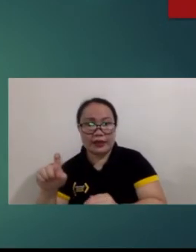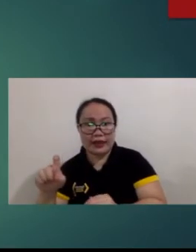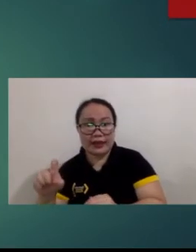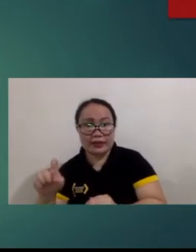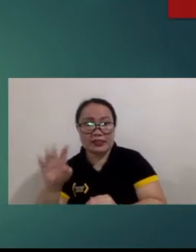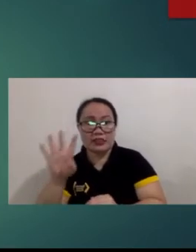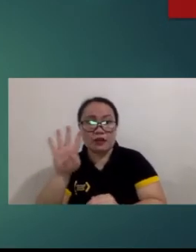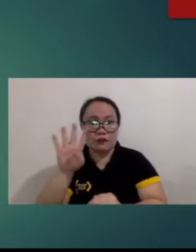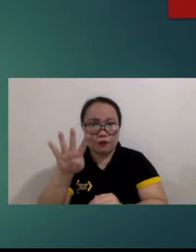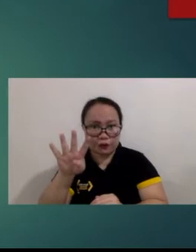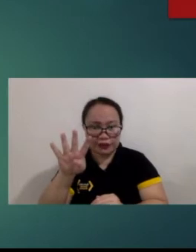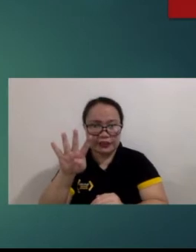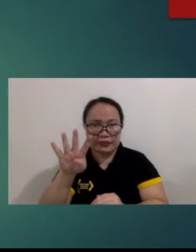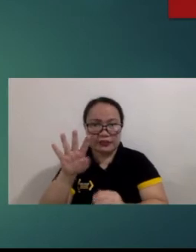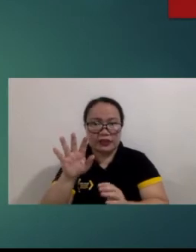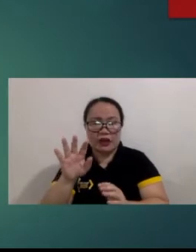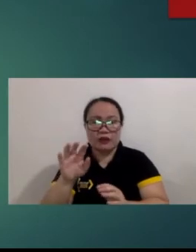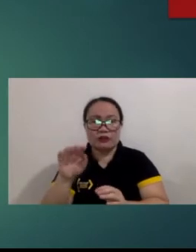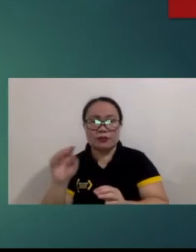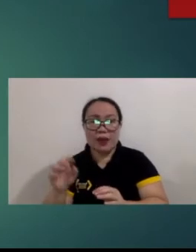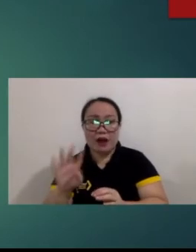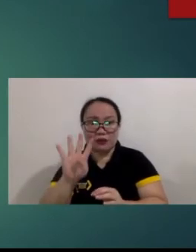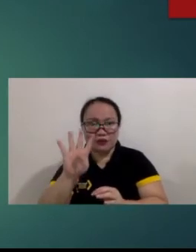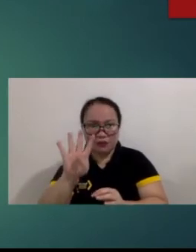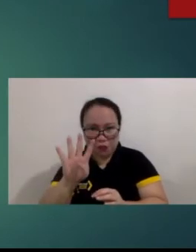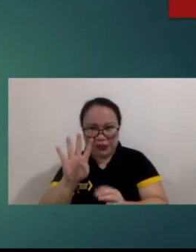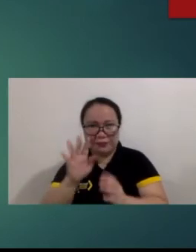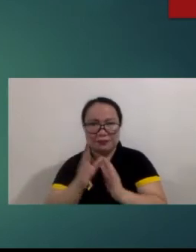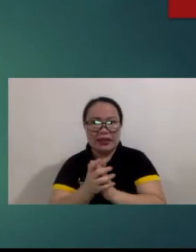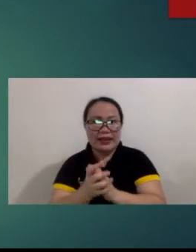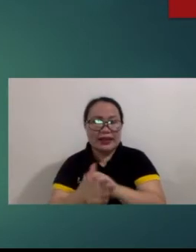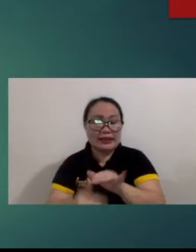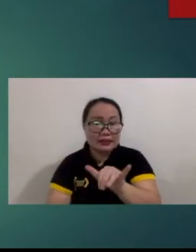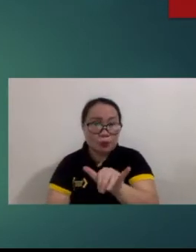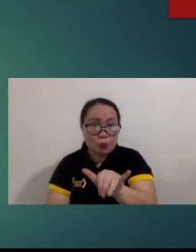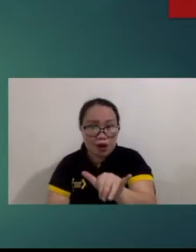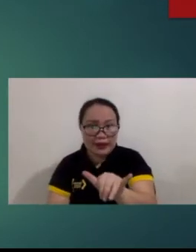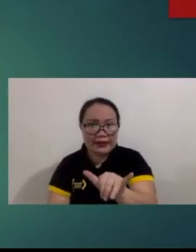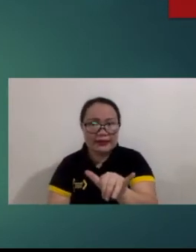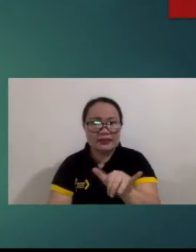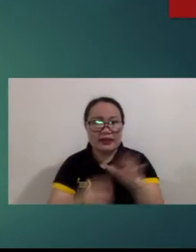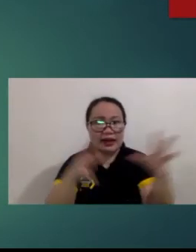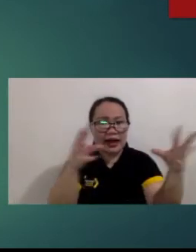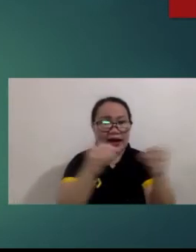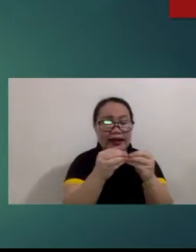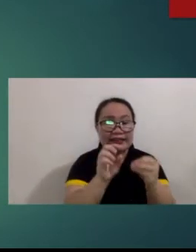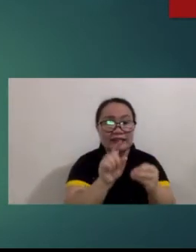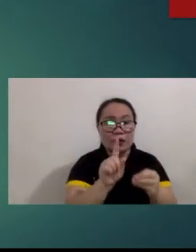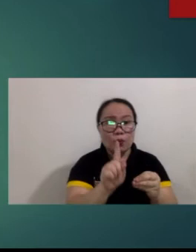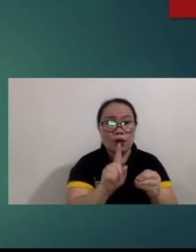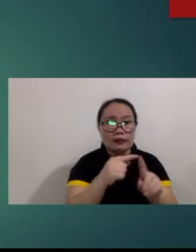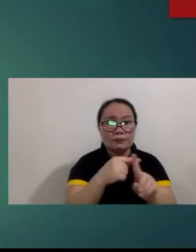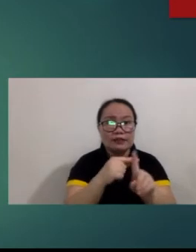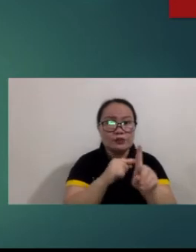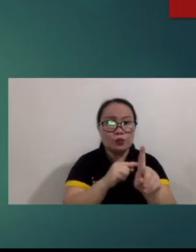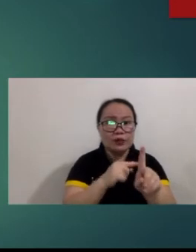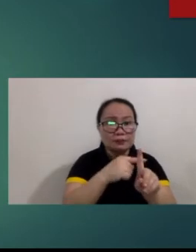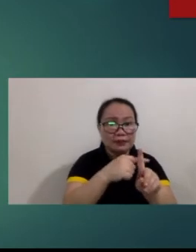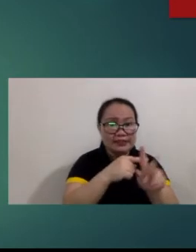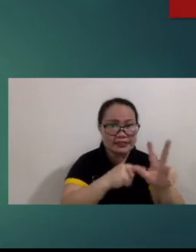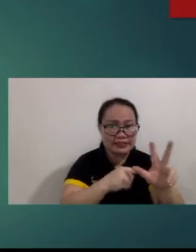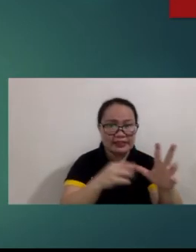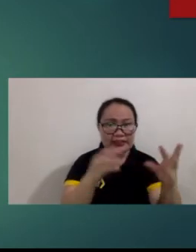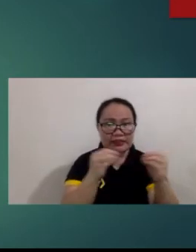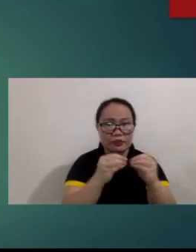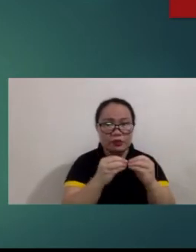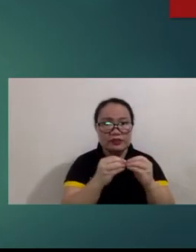So x fourth to the power of 4. And then y, add 1 plus 1